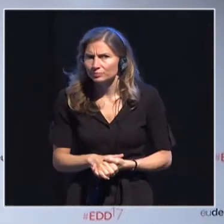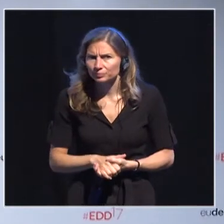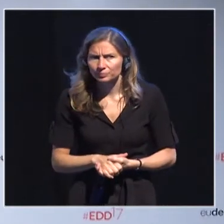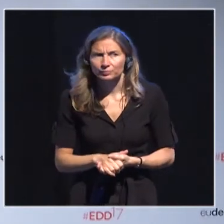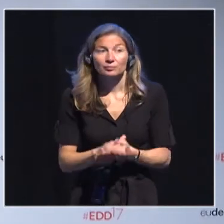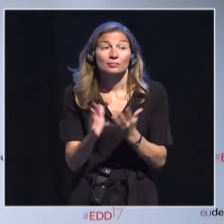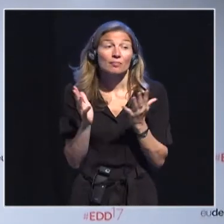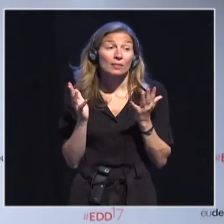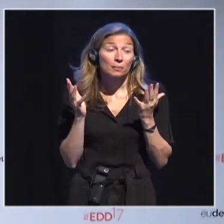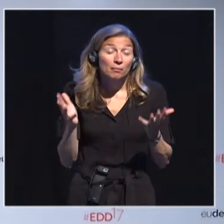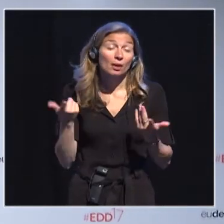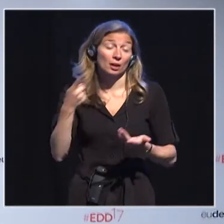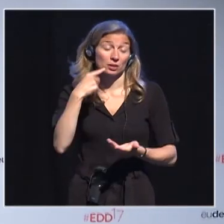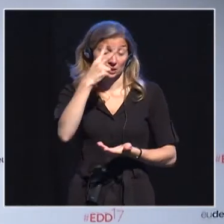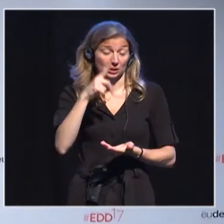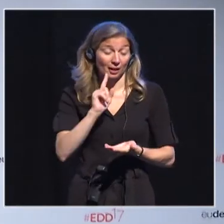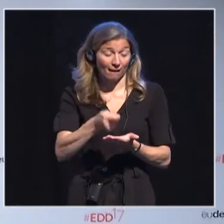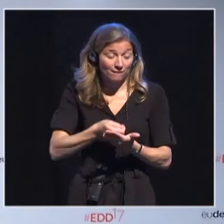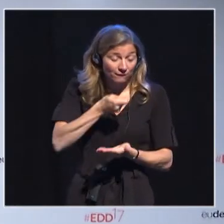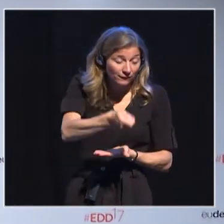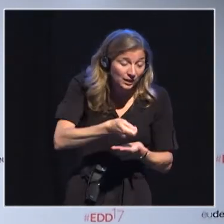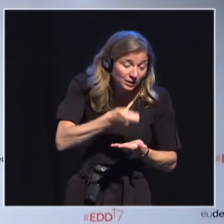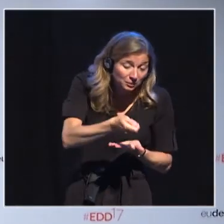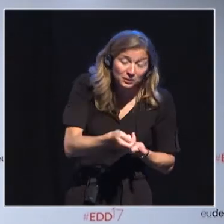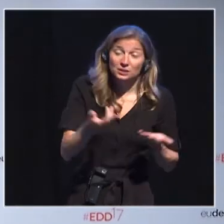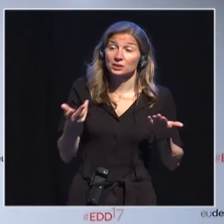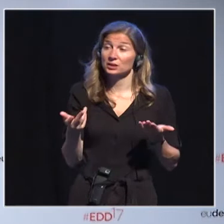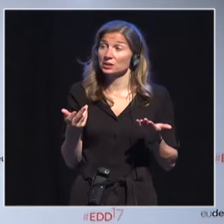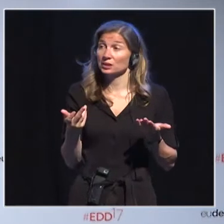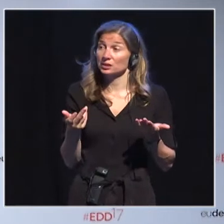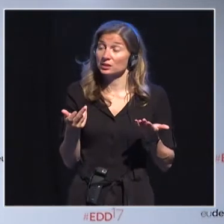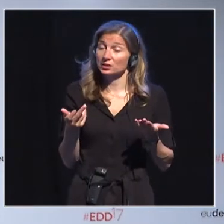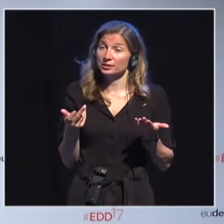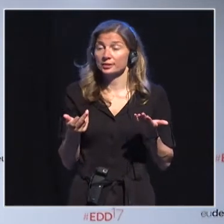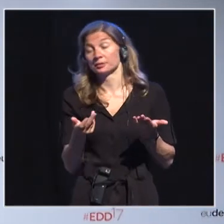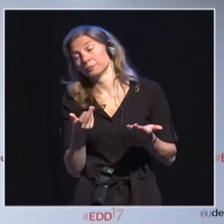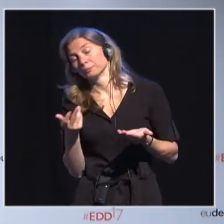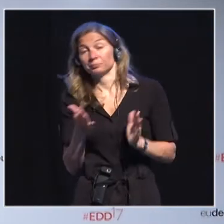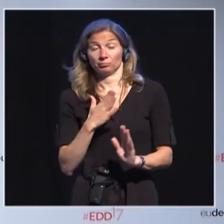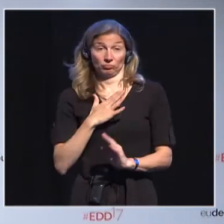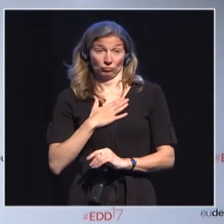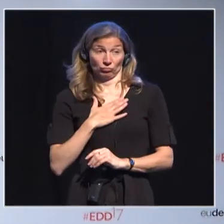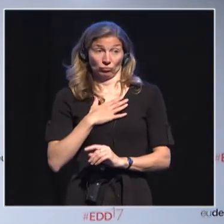But investment or this initial cost is not really, in my view,